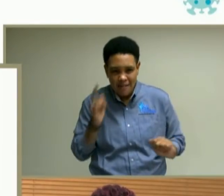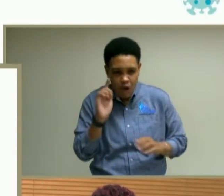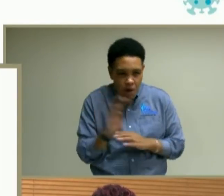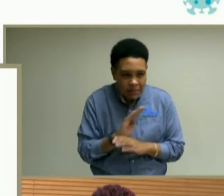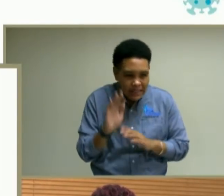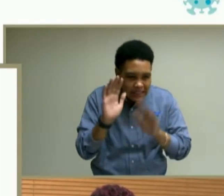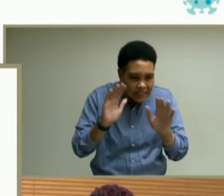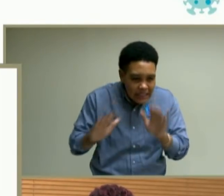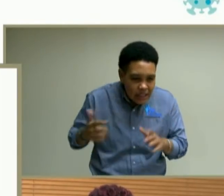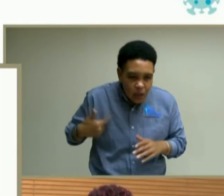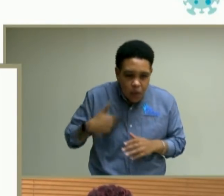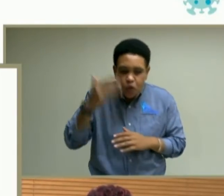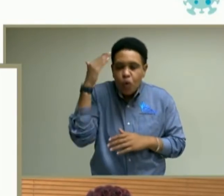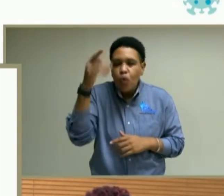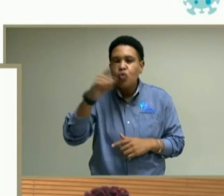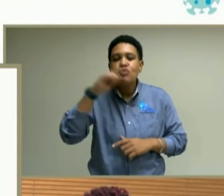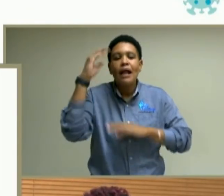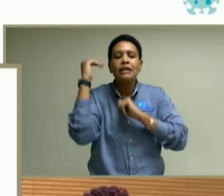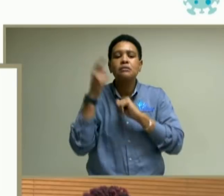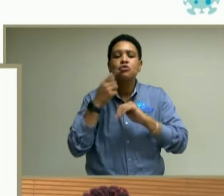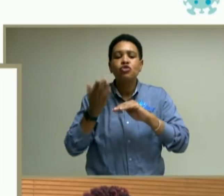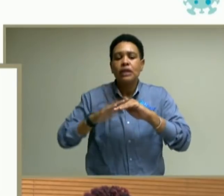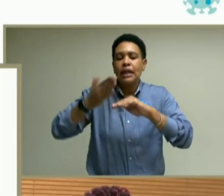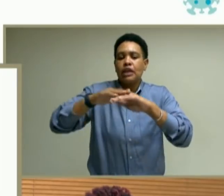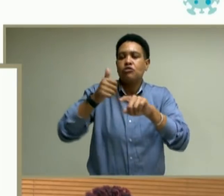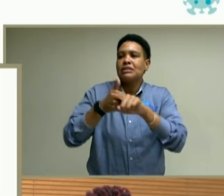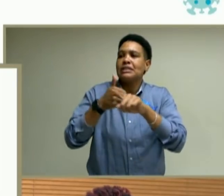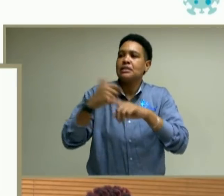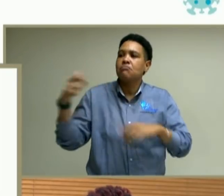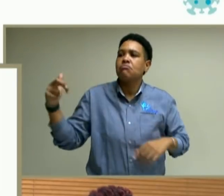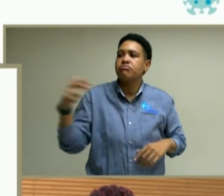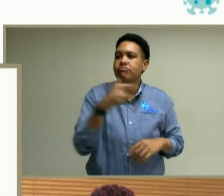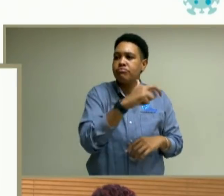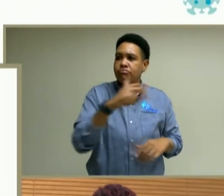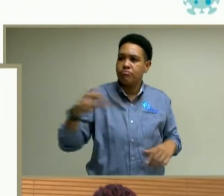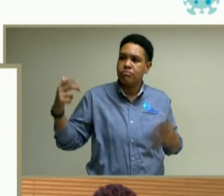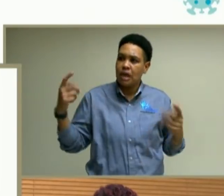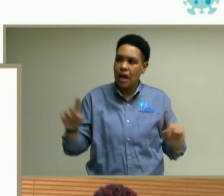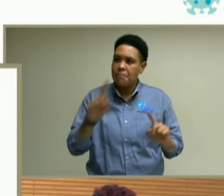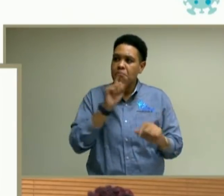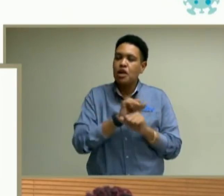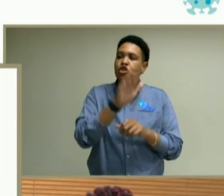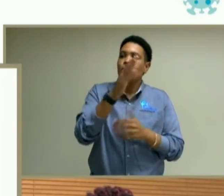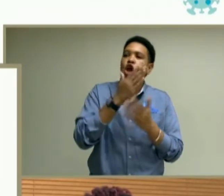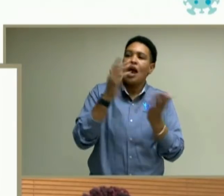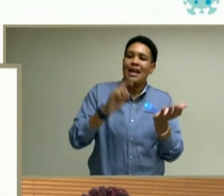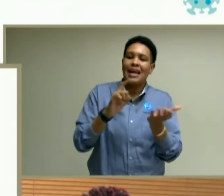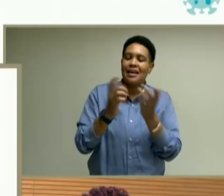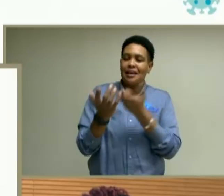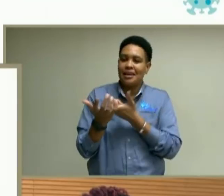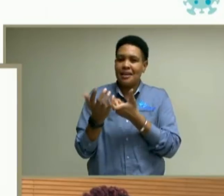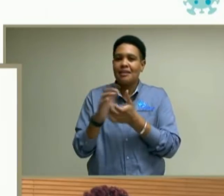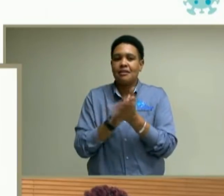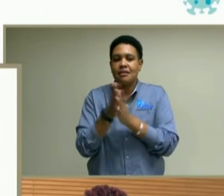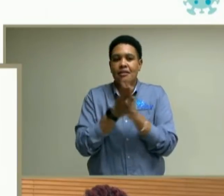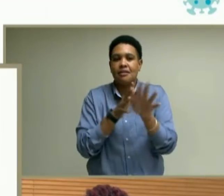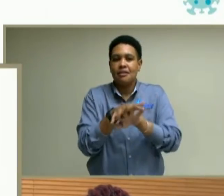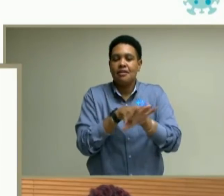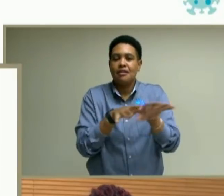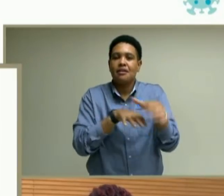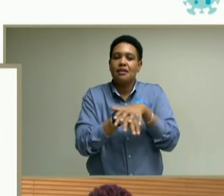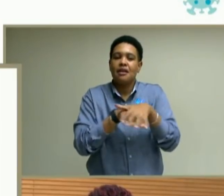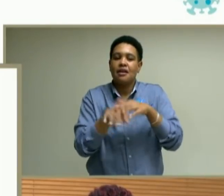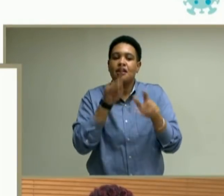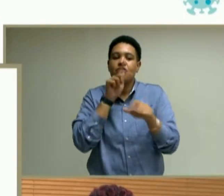businesses, we know you expect increased pedestrian traffic. Make sure your hand sanitization station